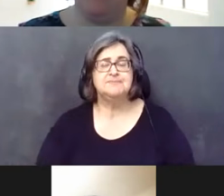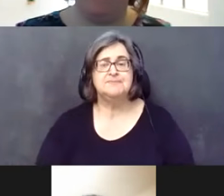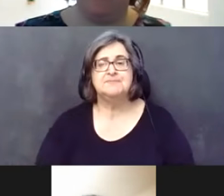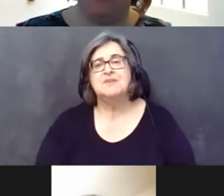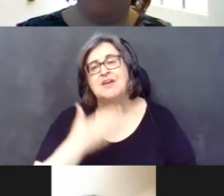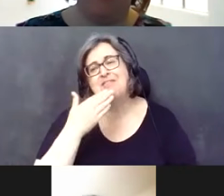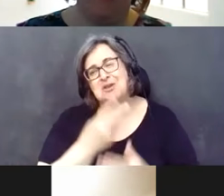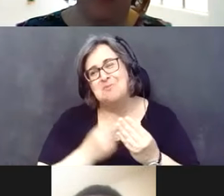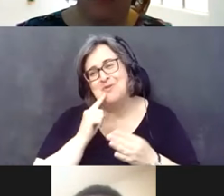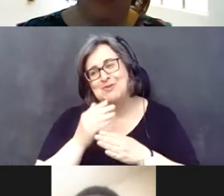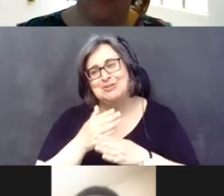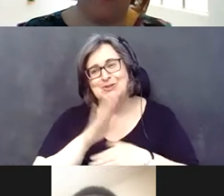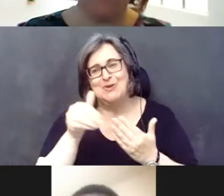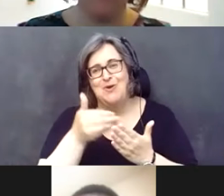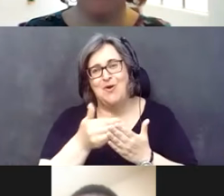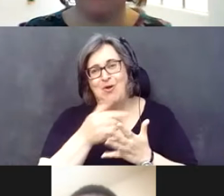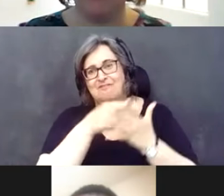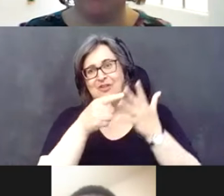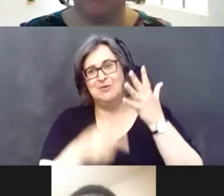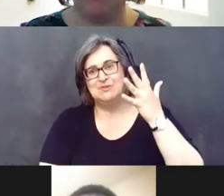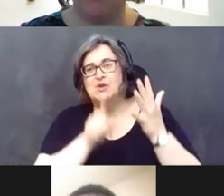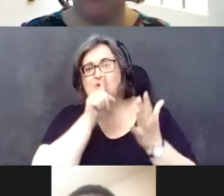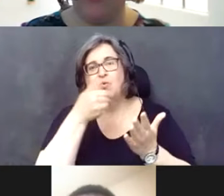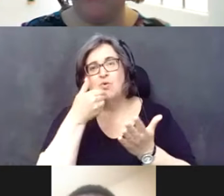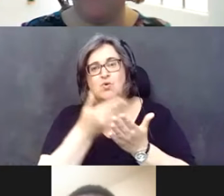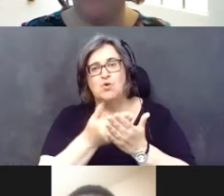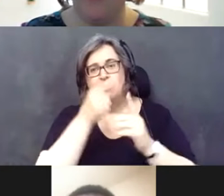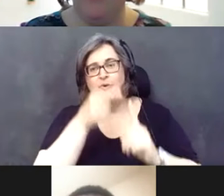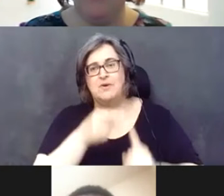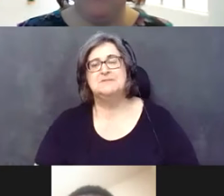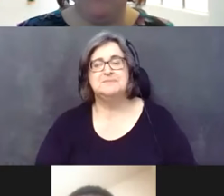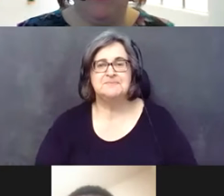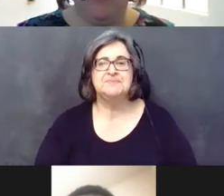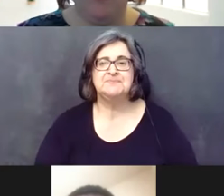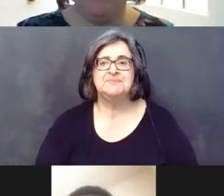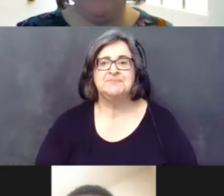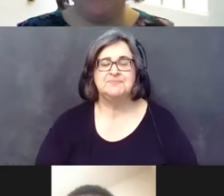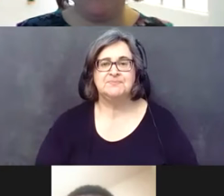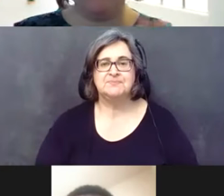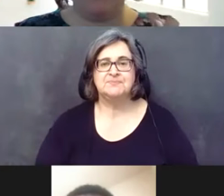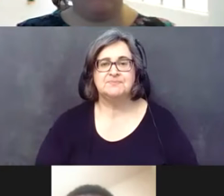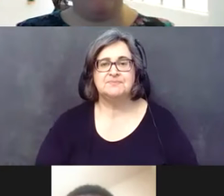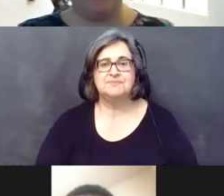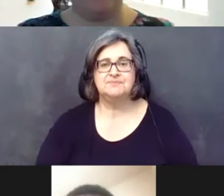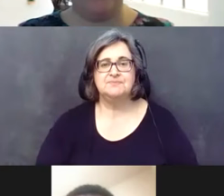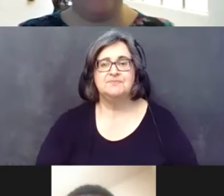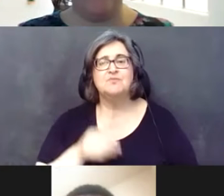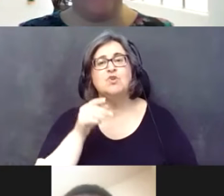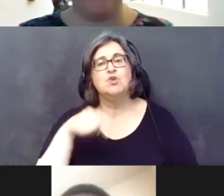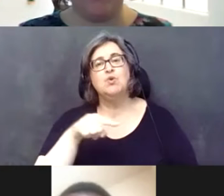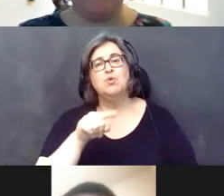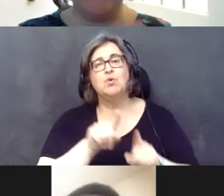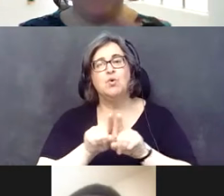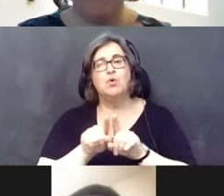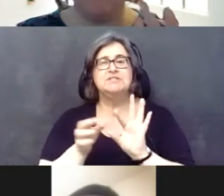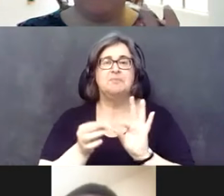you both for sharing all of those really, really important points. So you guys have also mentioned a few